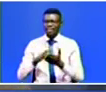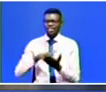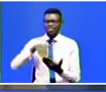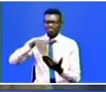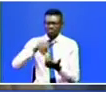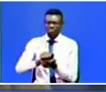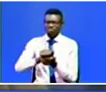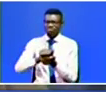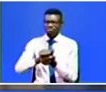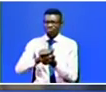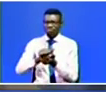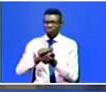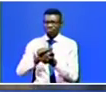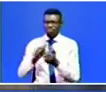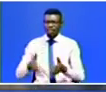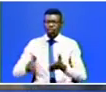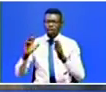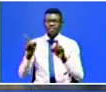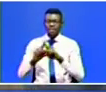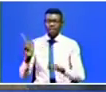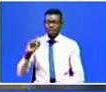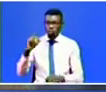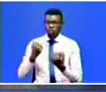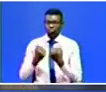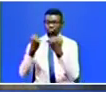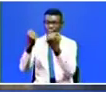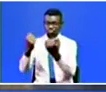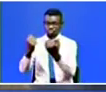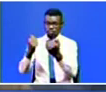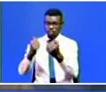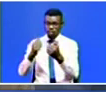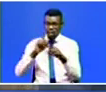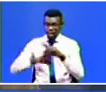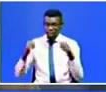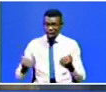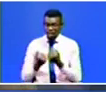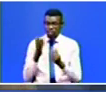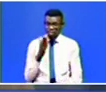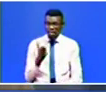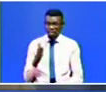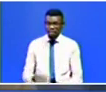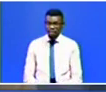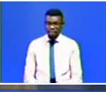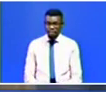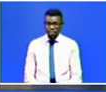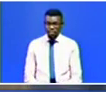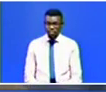same direction towards Nairobi. As a result of this accident, we lost